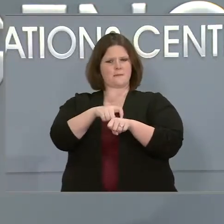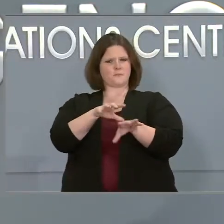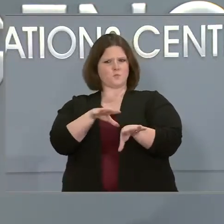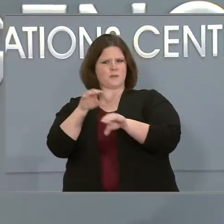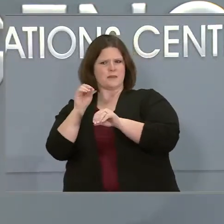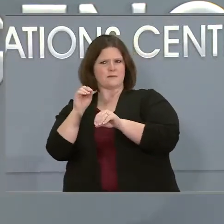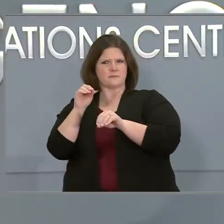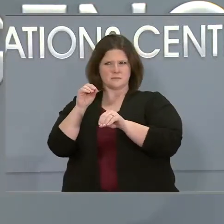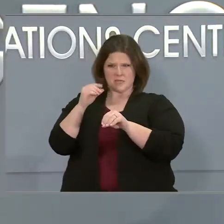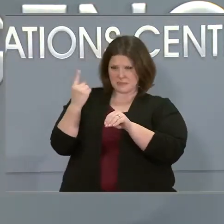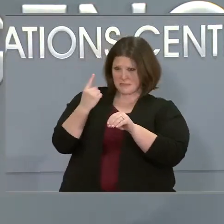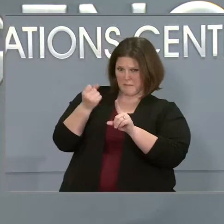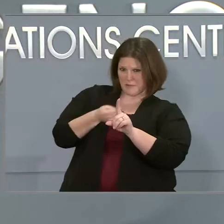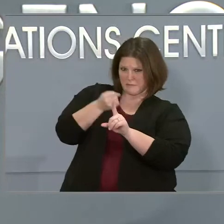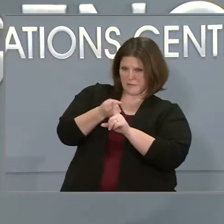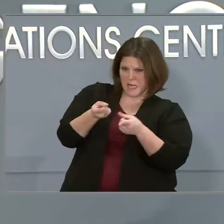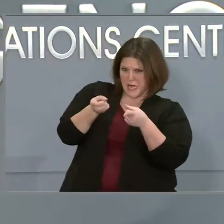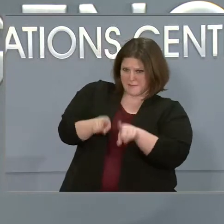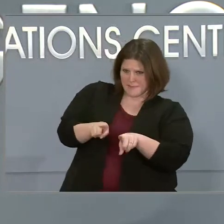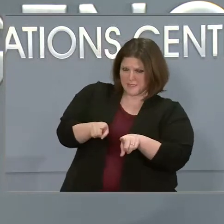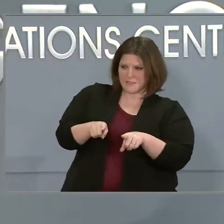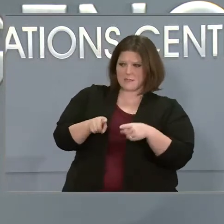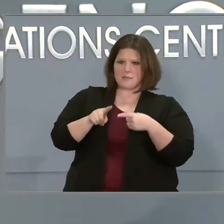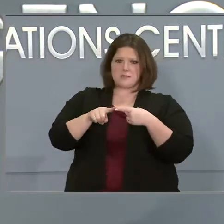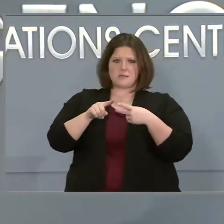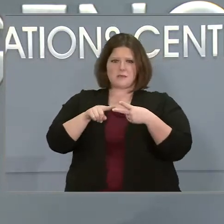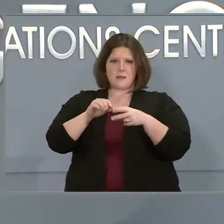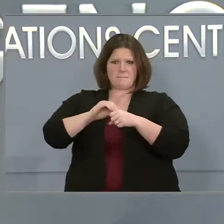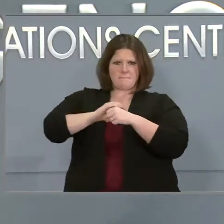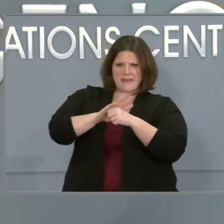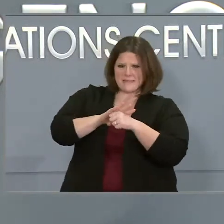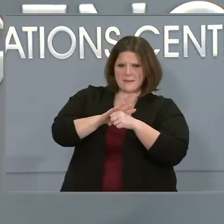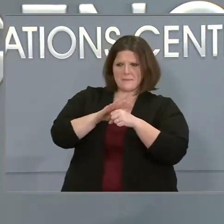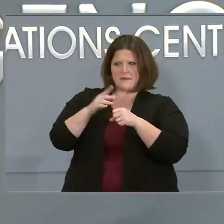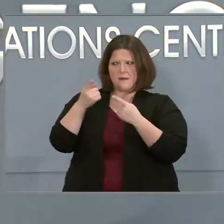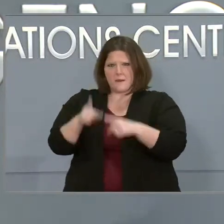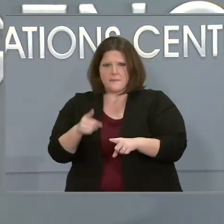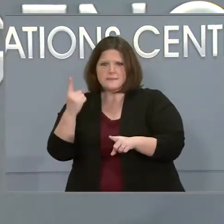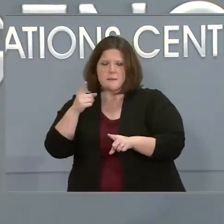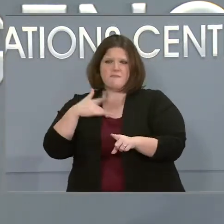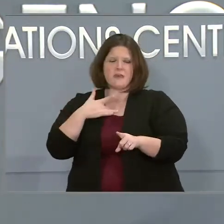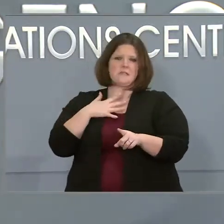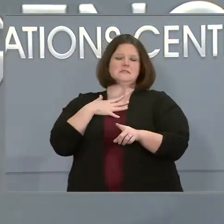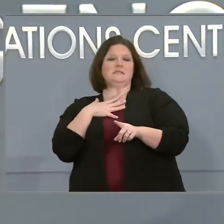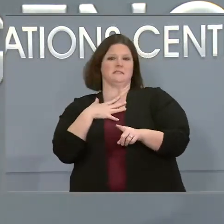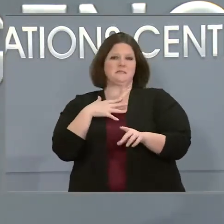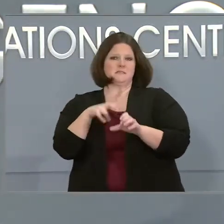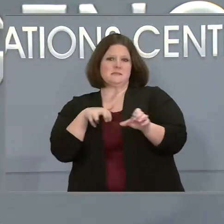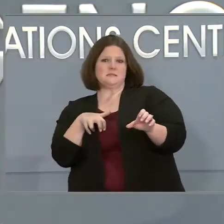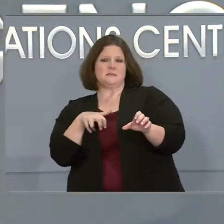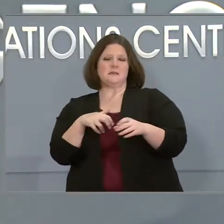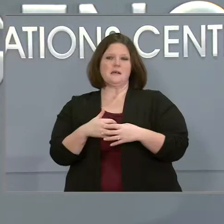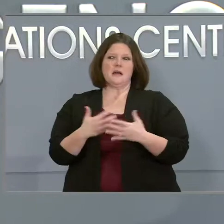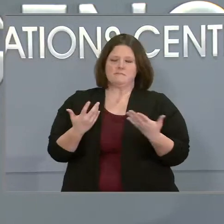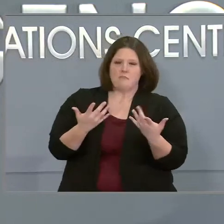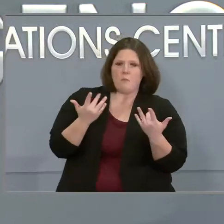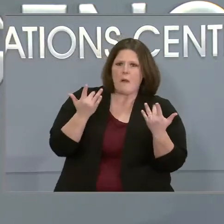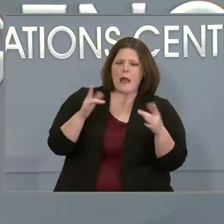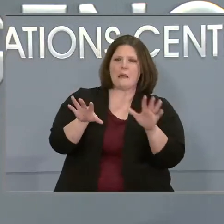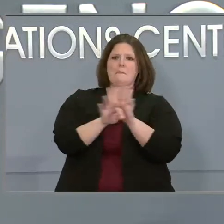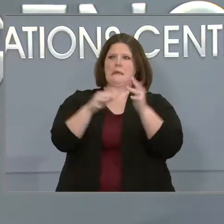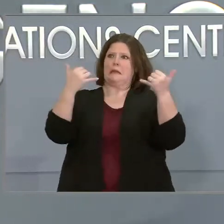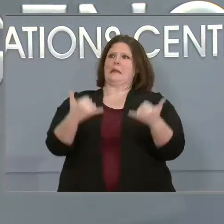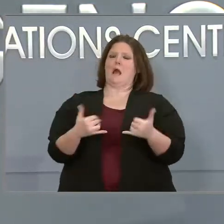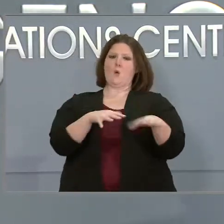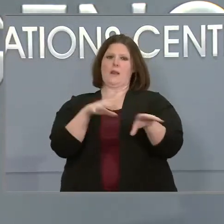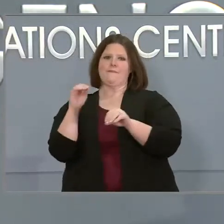happened recently? Is there a turning point in the pandemic? Why step away now? Well, it's been a wonderful 5 years. I